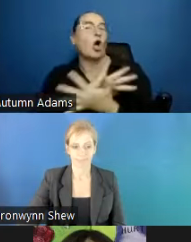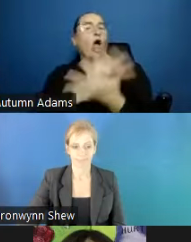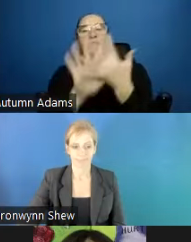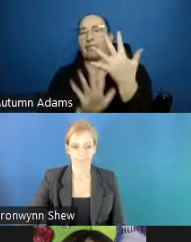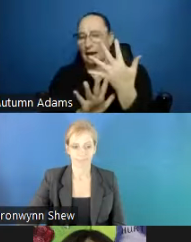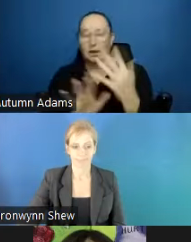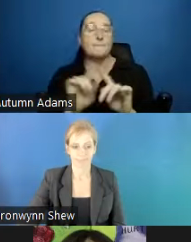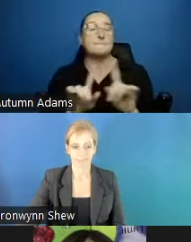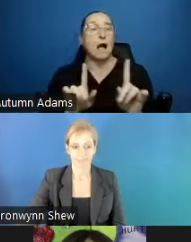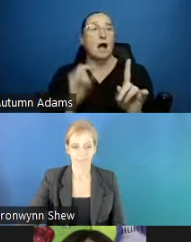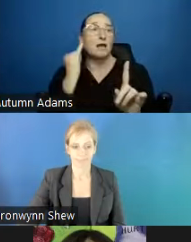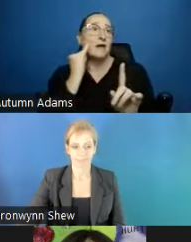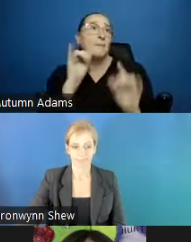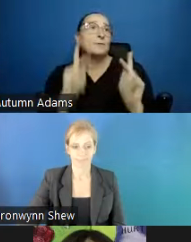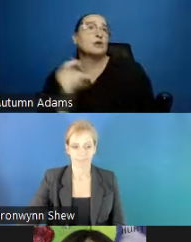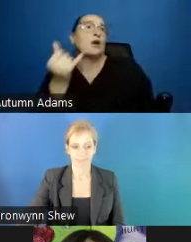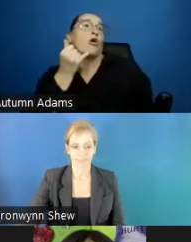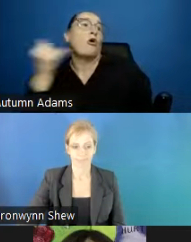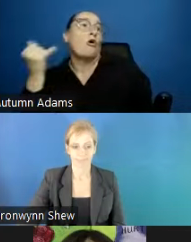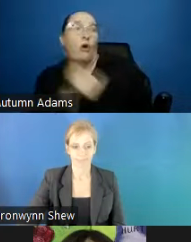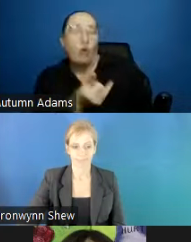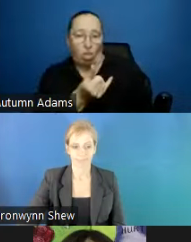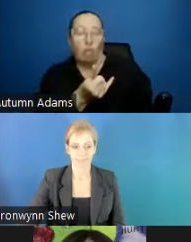if a person calls